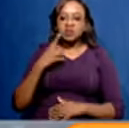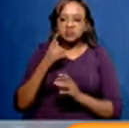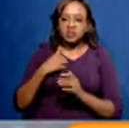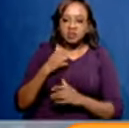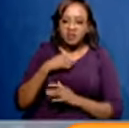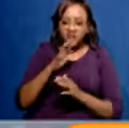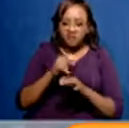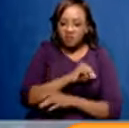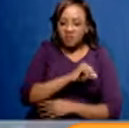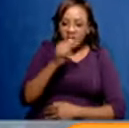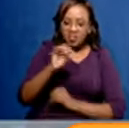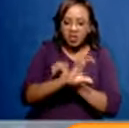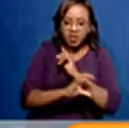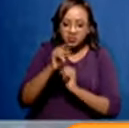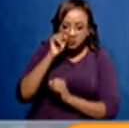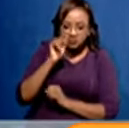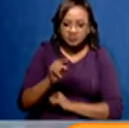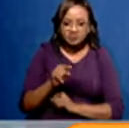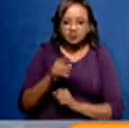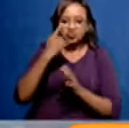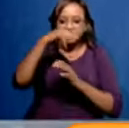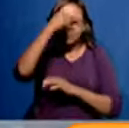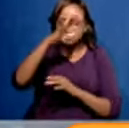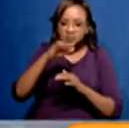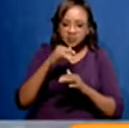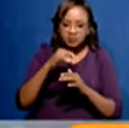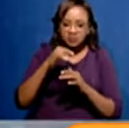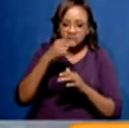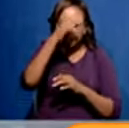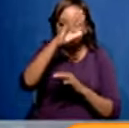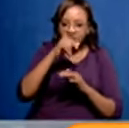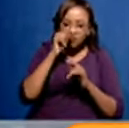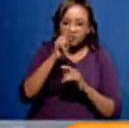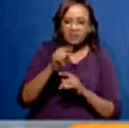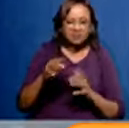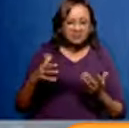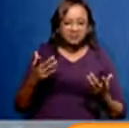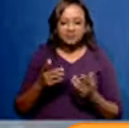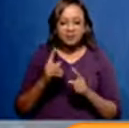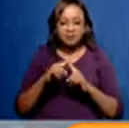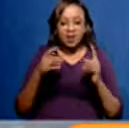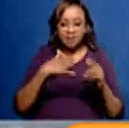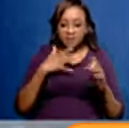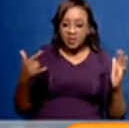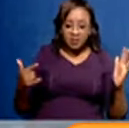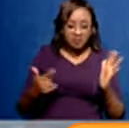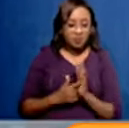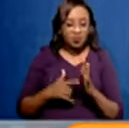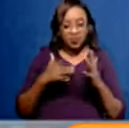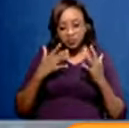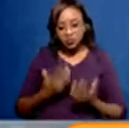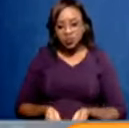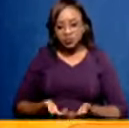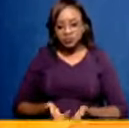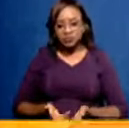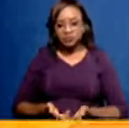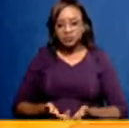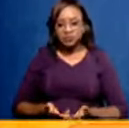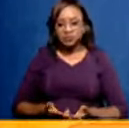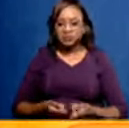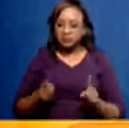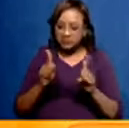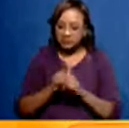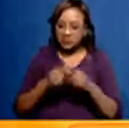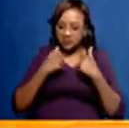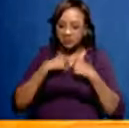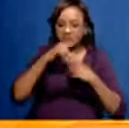that's exactly where we need to work on to repair those. Let's say the thing is this, as I said before, which I even believe,